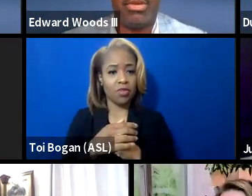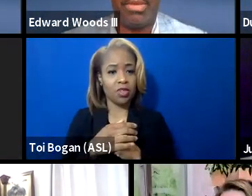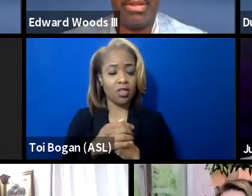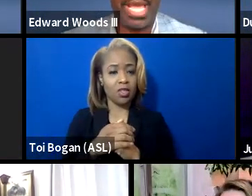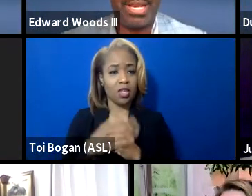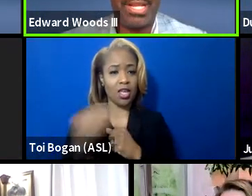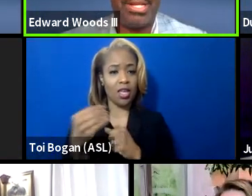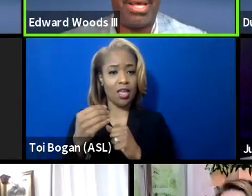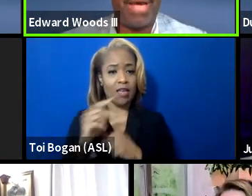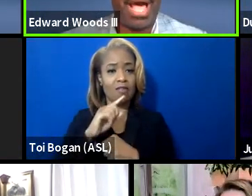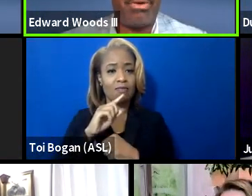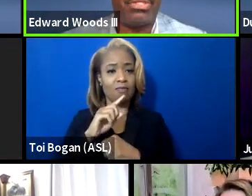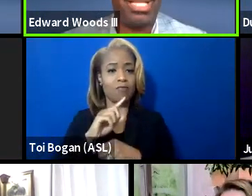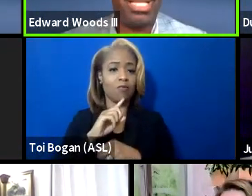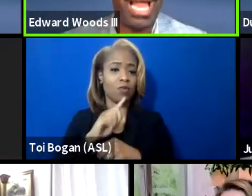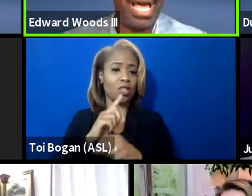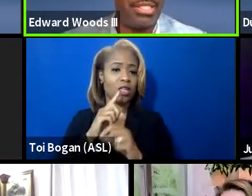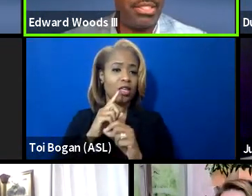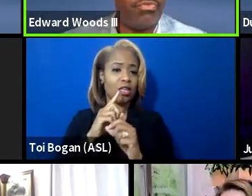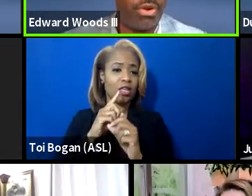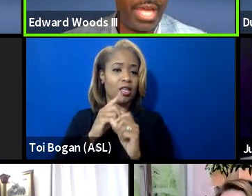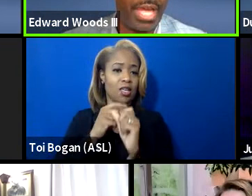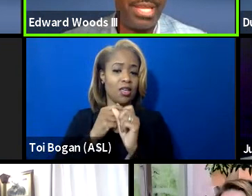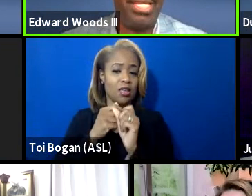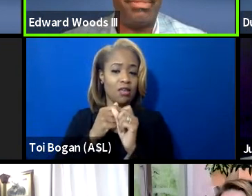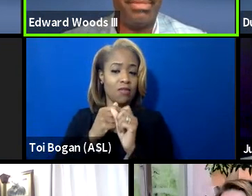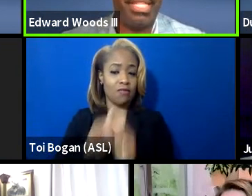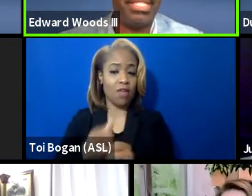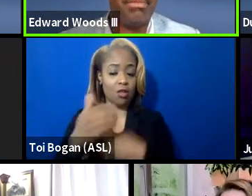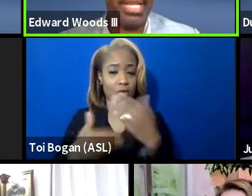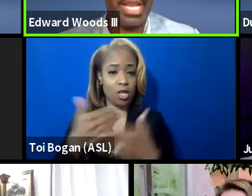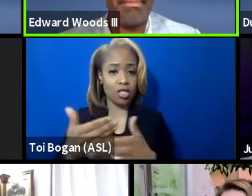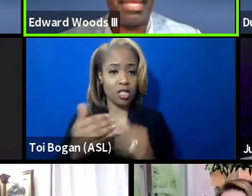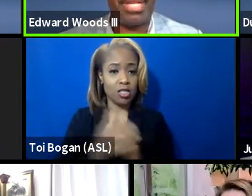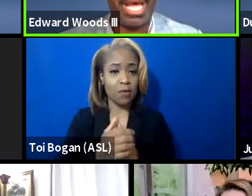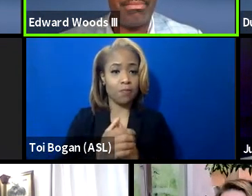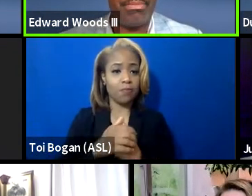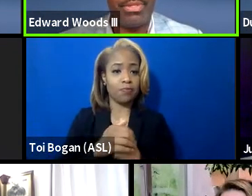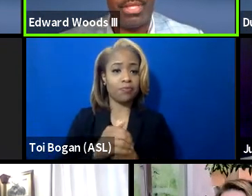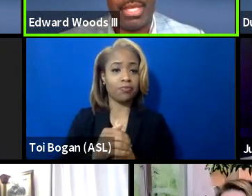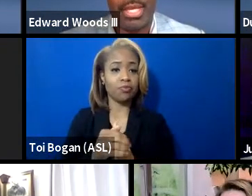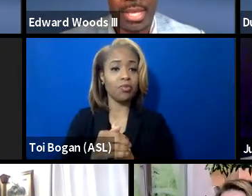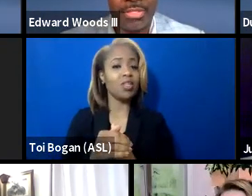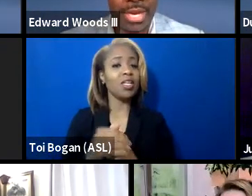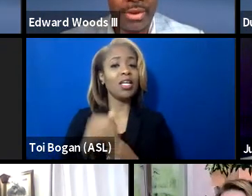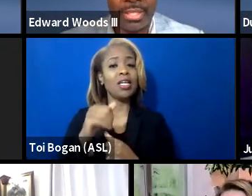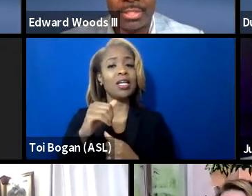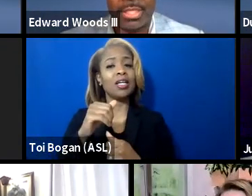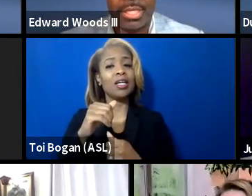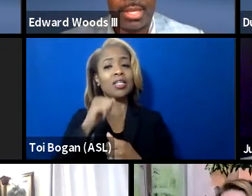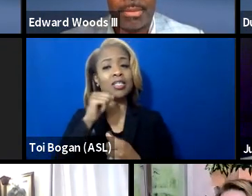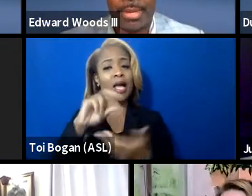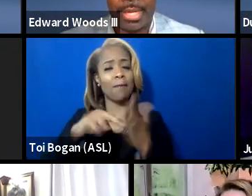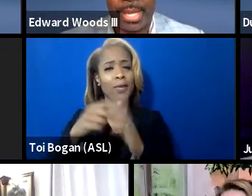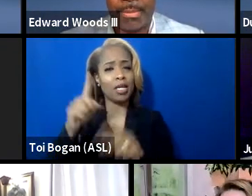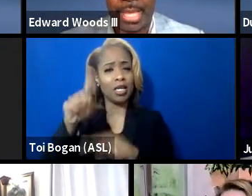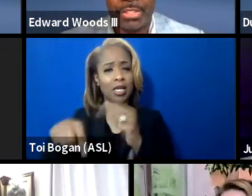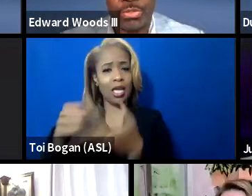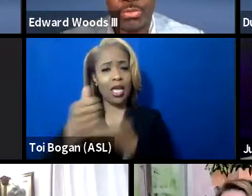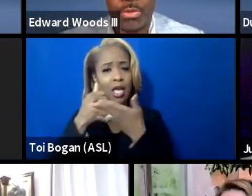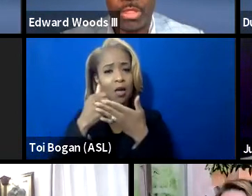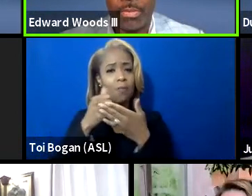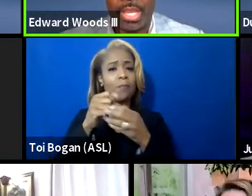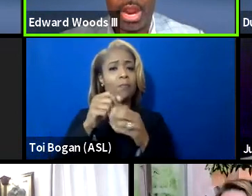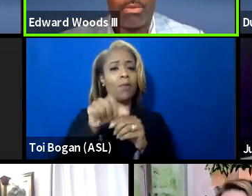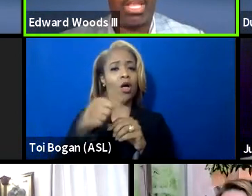process. We only had enough hours allotted for that. It doesn't mean that she may not be able to help in other areas, but